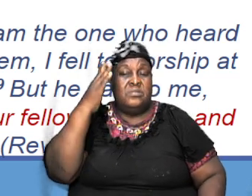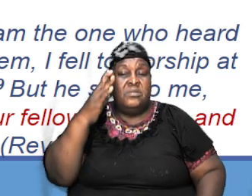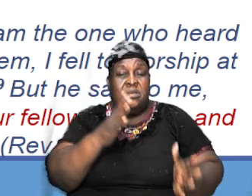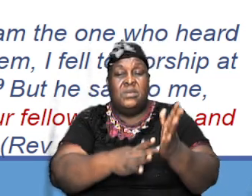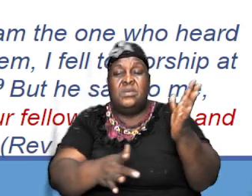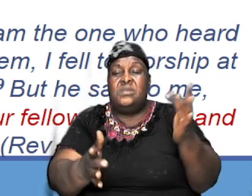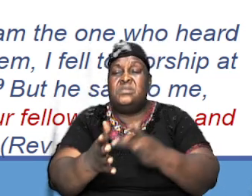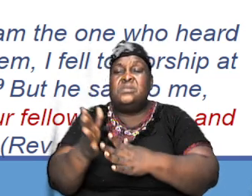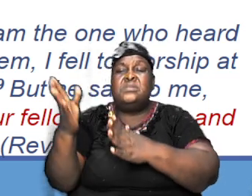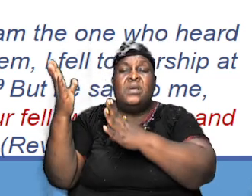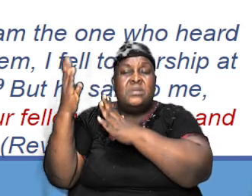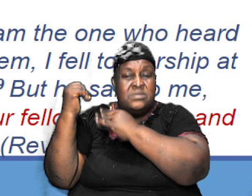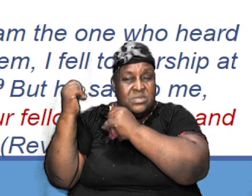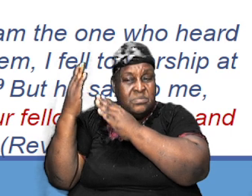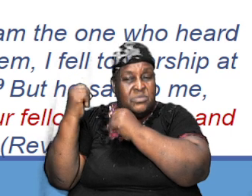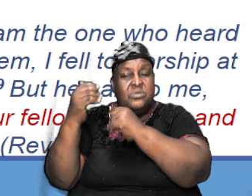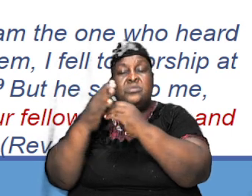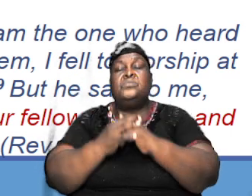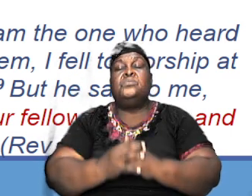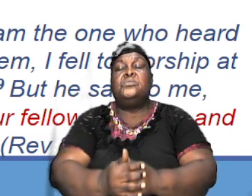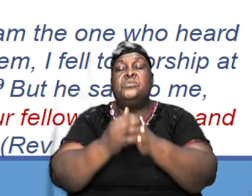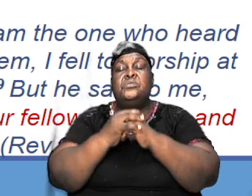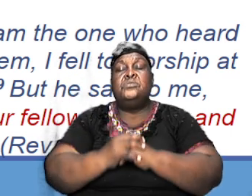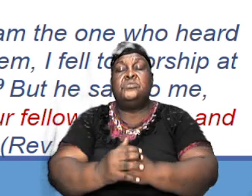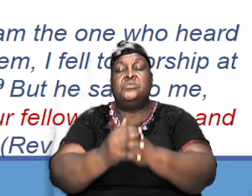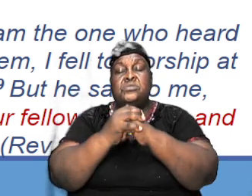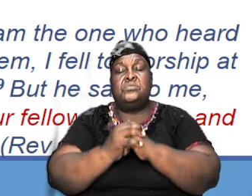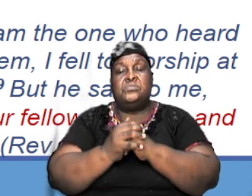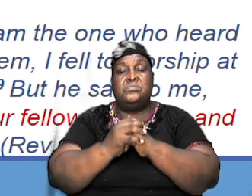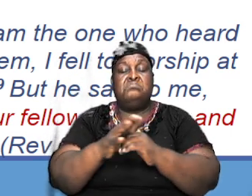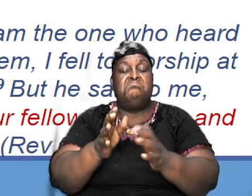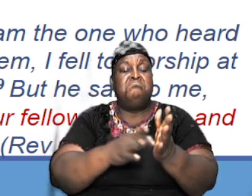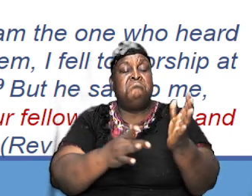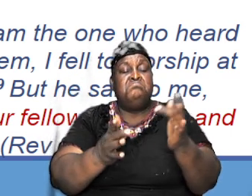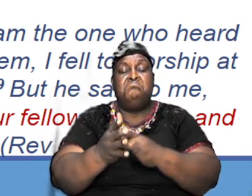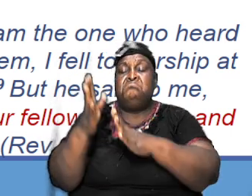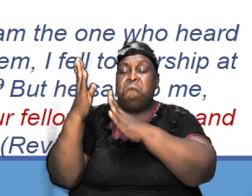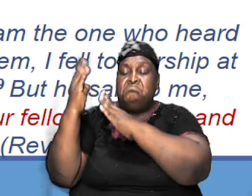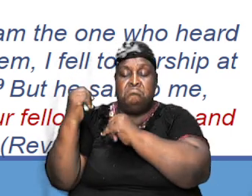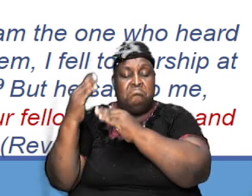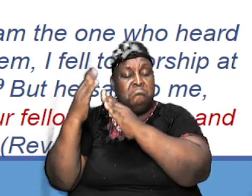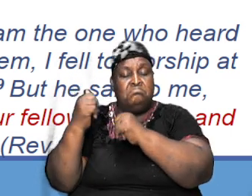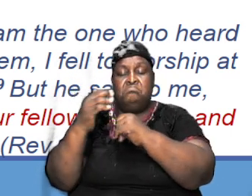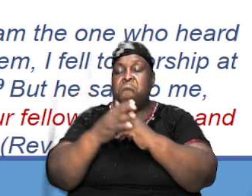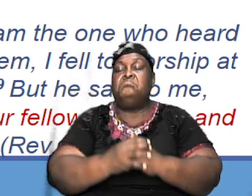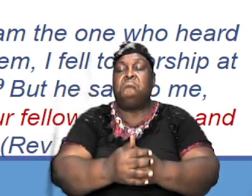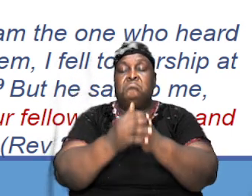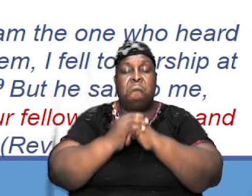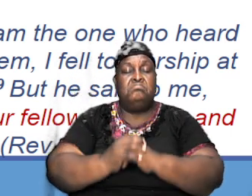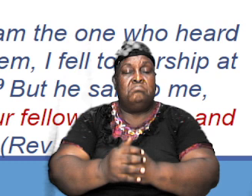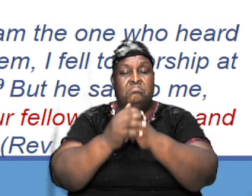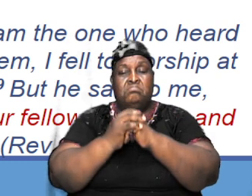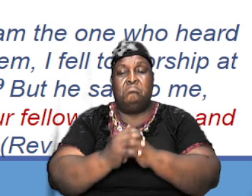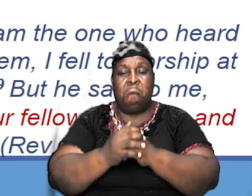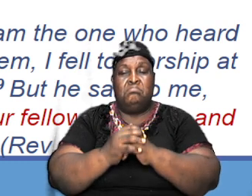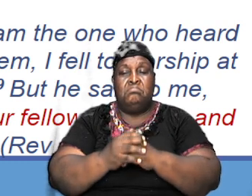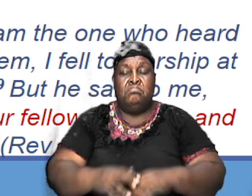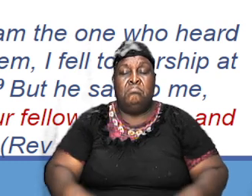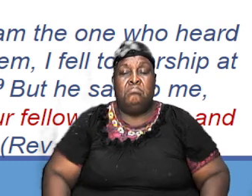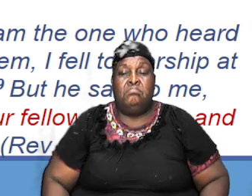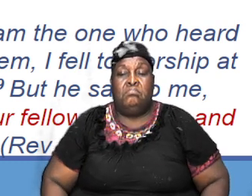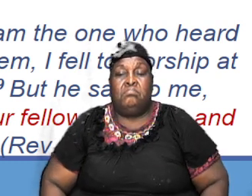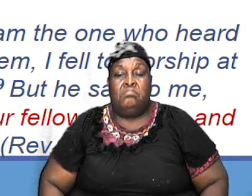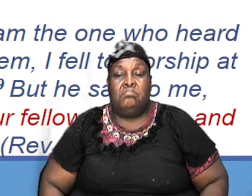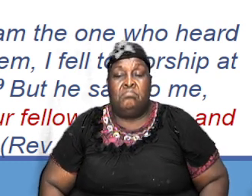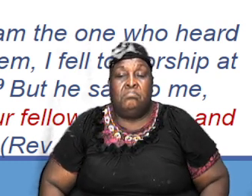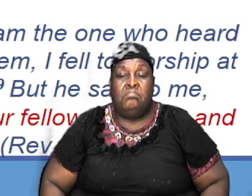Jesus accepted worship. Jesus accepted worship. So quickly now, we're